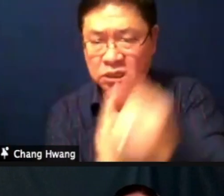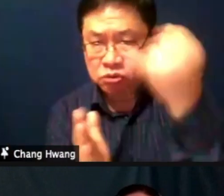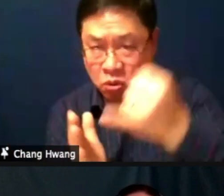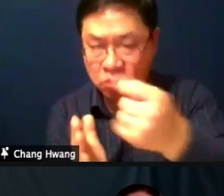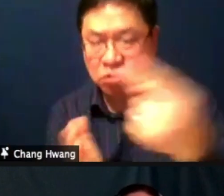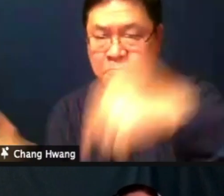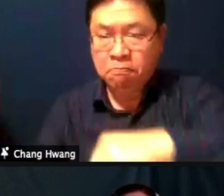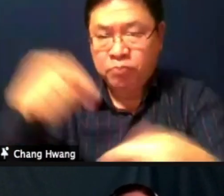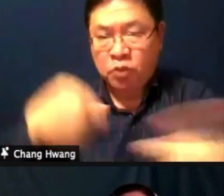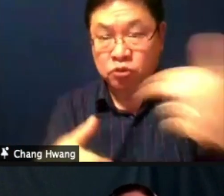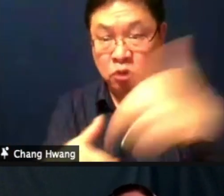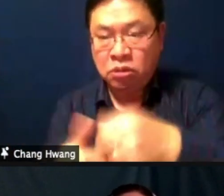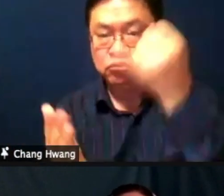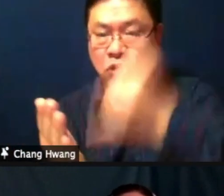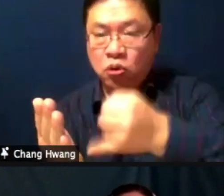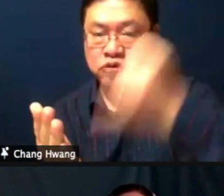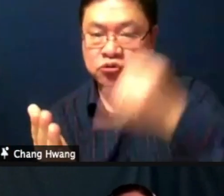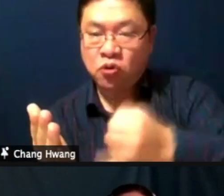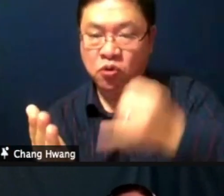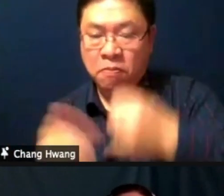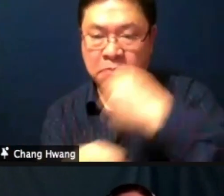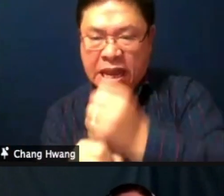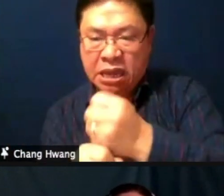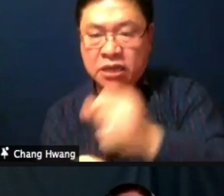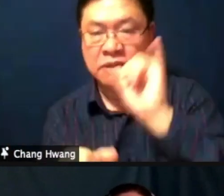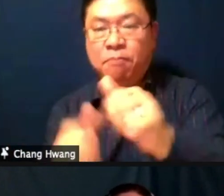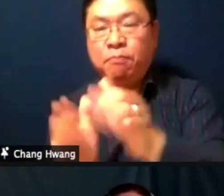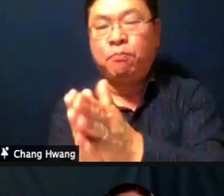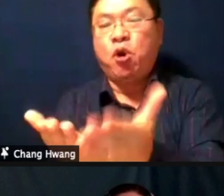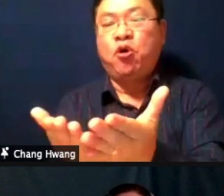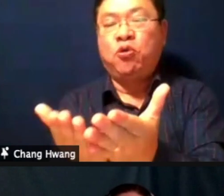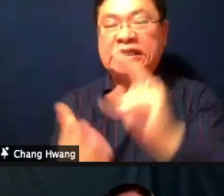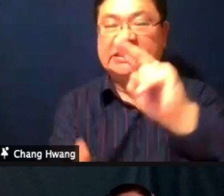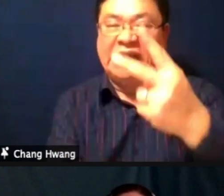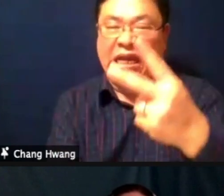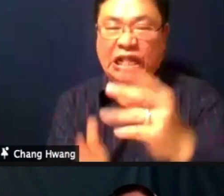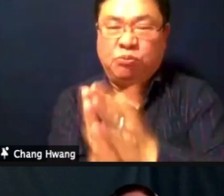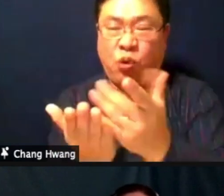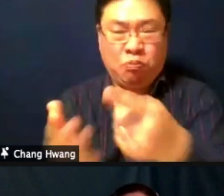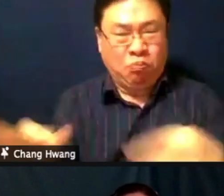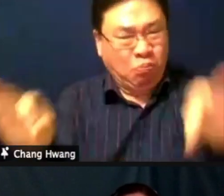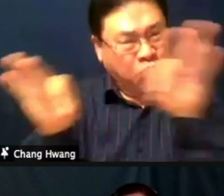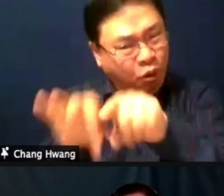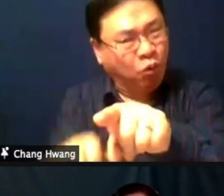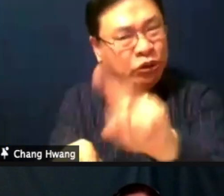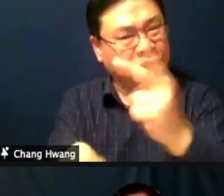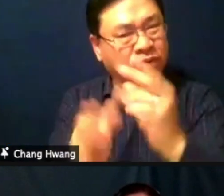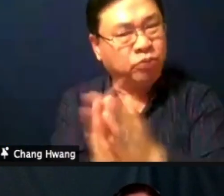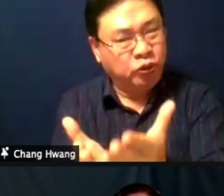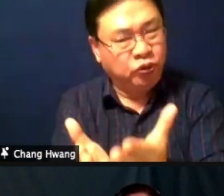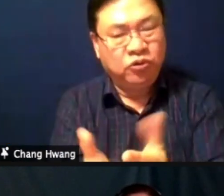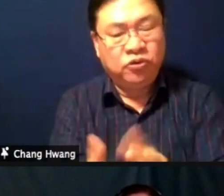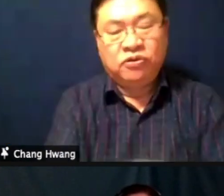And so they found someone, they enlisted someone with drawing skills to then depict the signs of